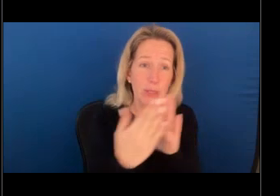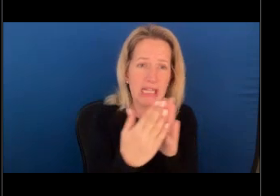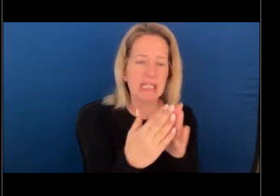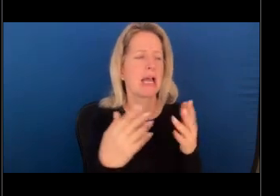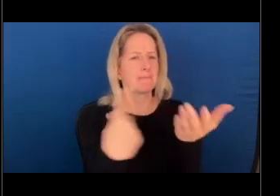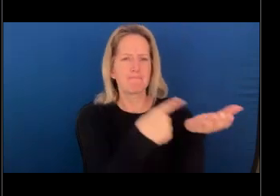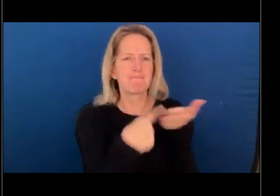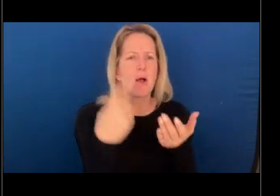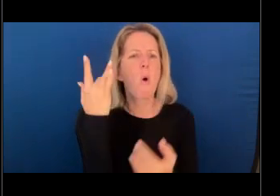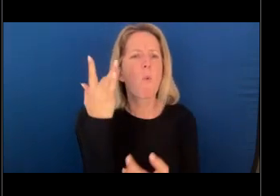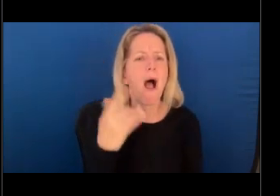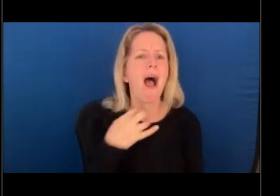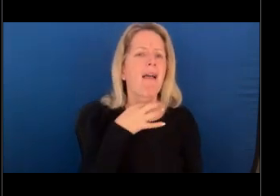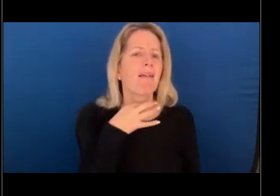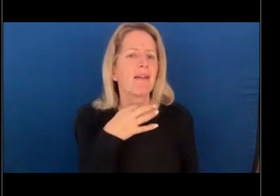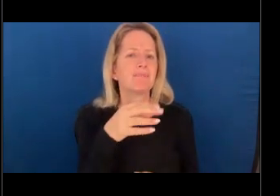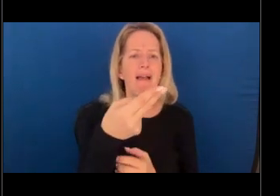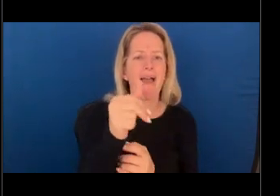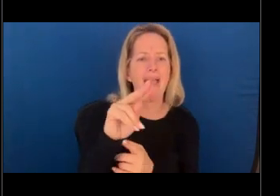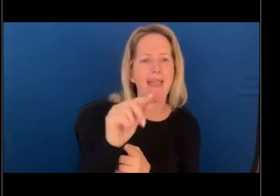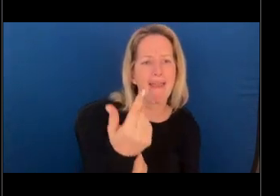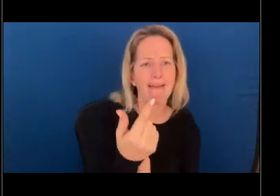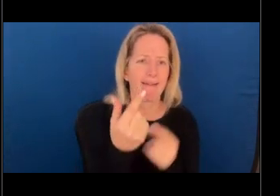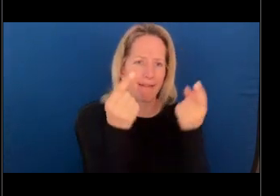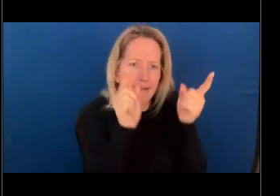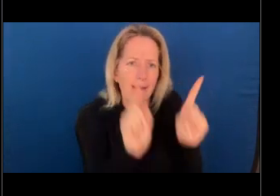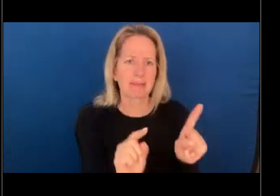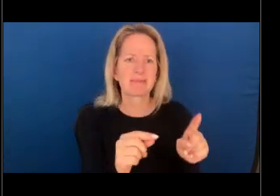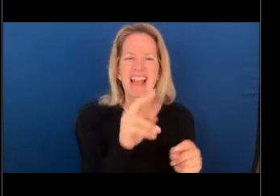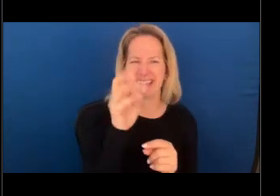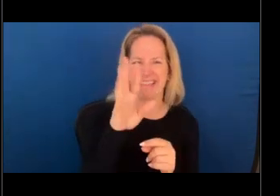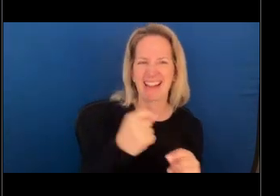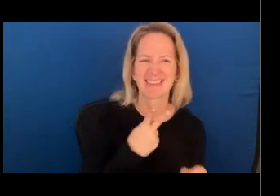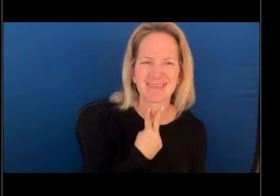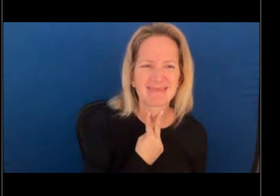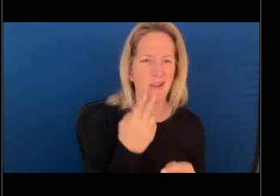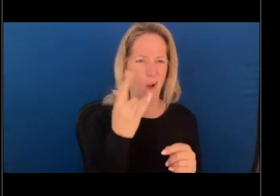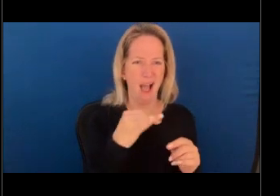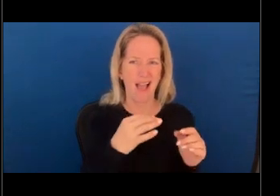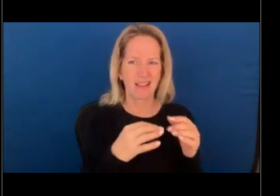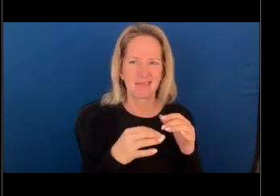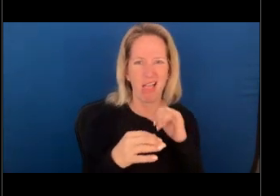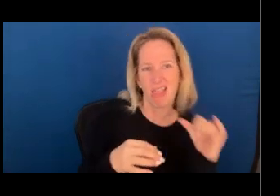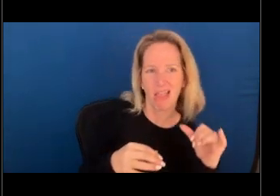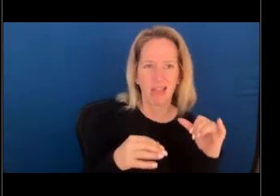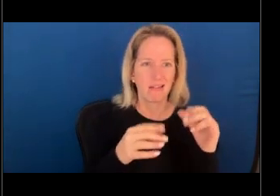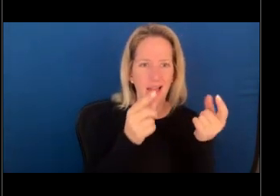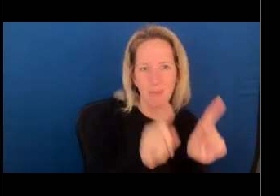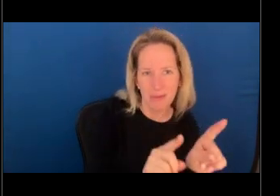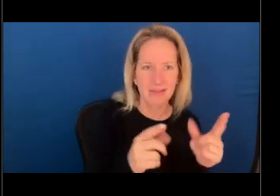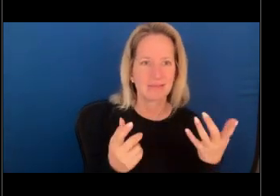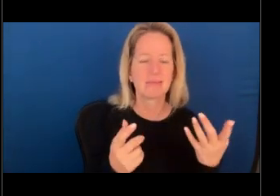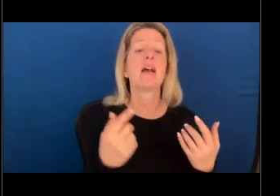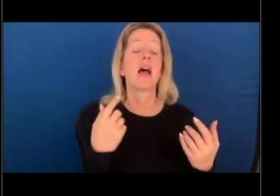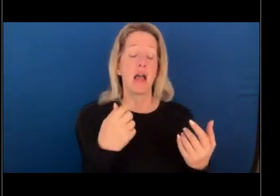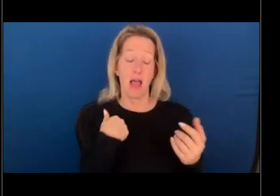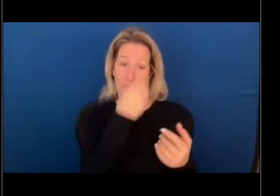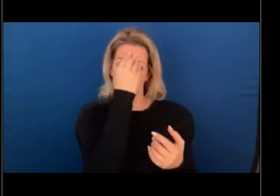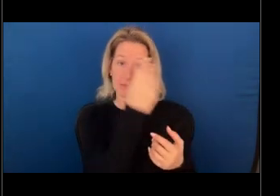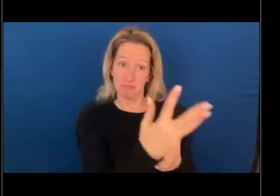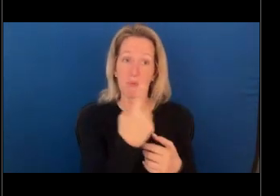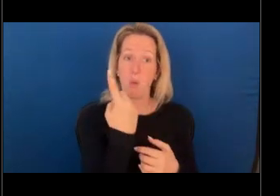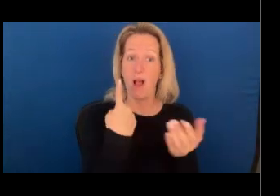hangs happen and how can we prevent them in the future. I can tell you based on one conversation I had on a commercial fishing vessel,